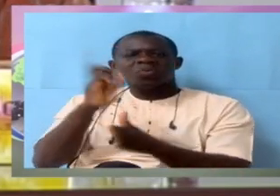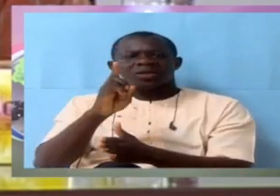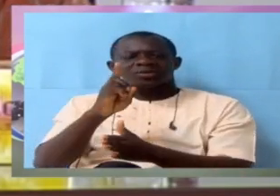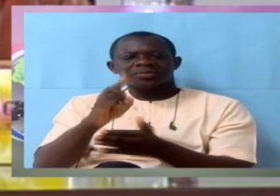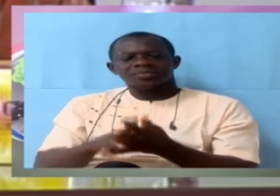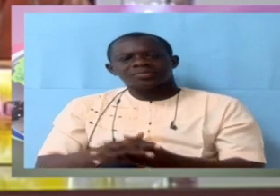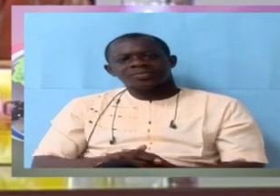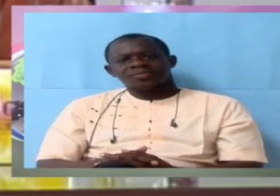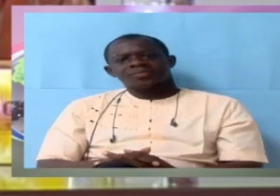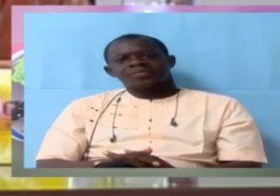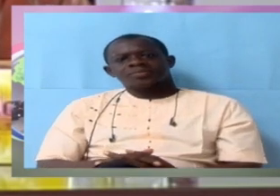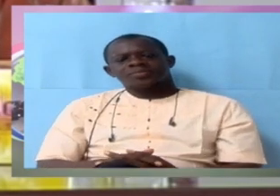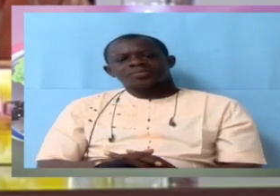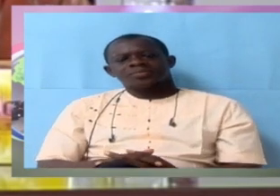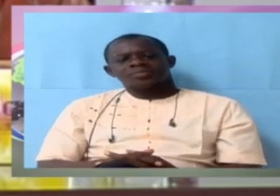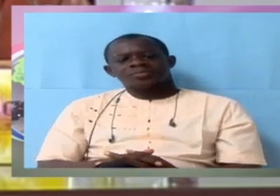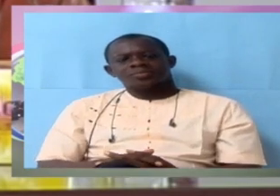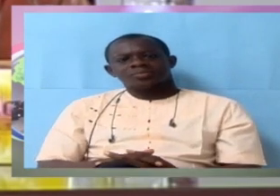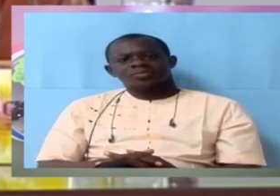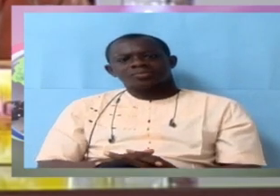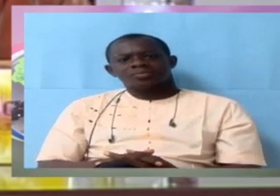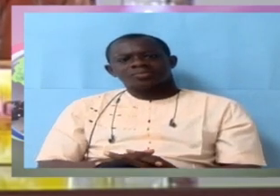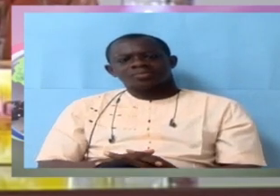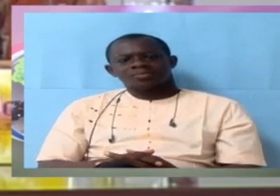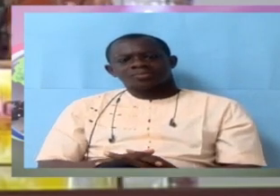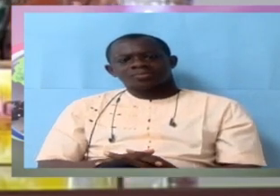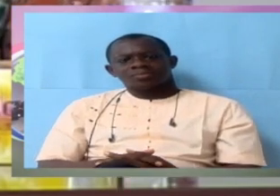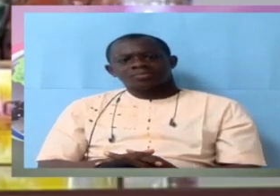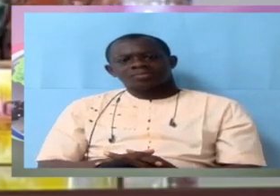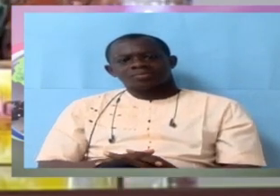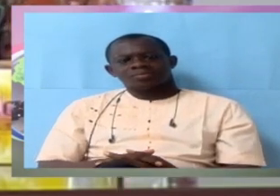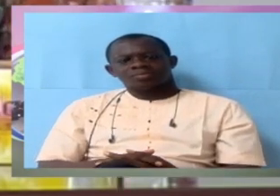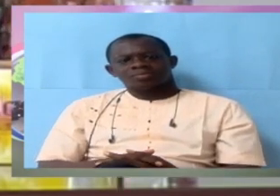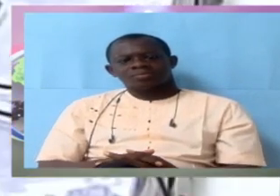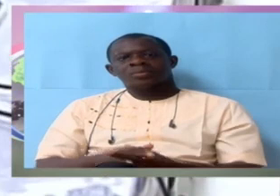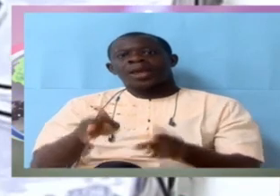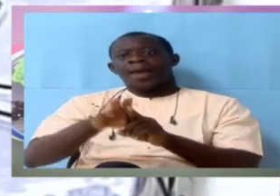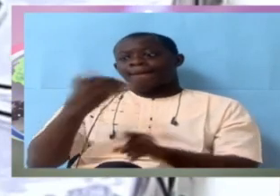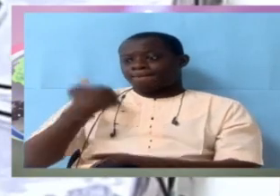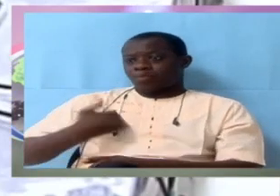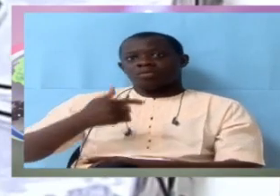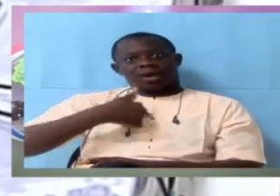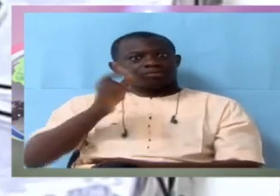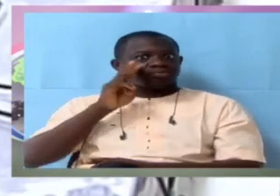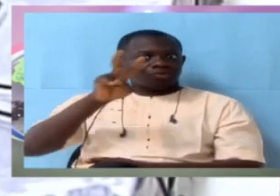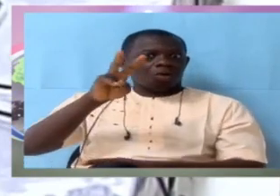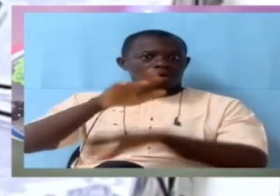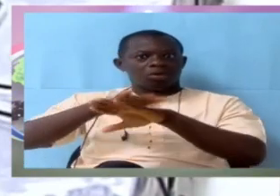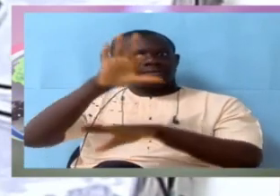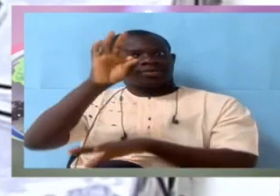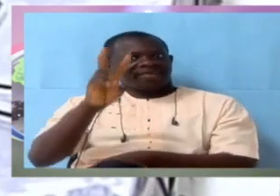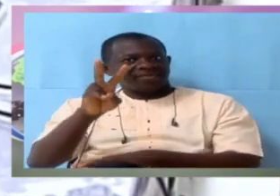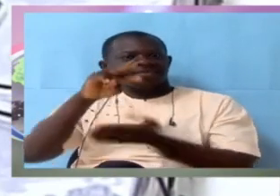findini television do. Wala ka mol mi jara. The people I saw on TV were the people